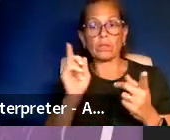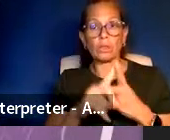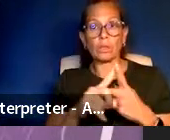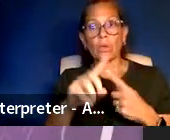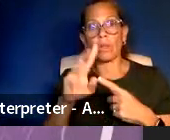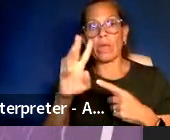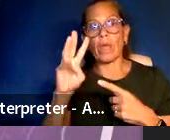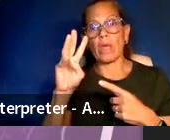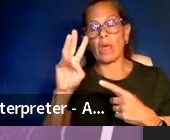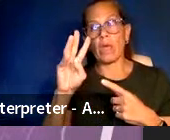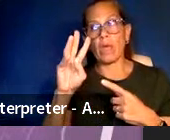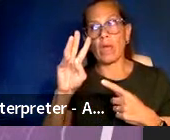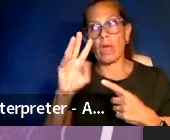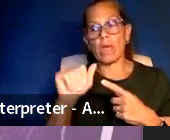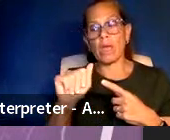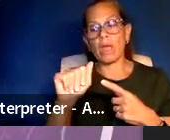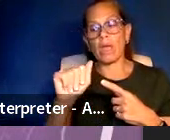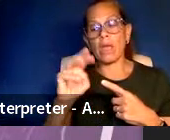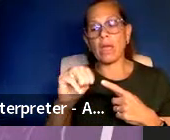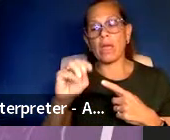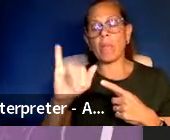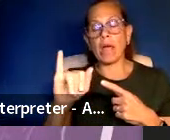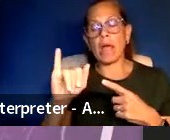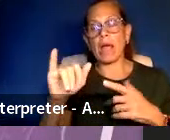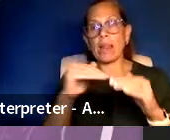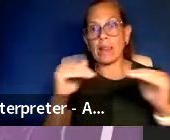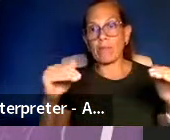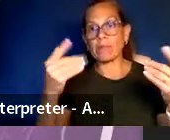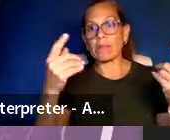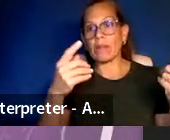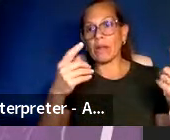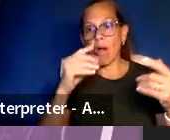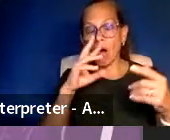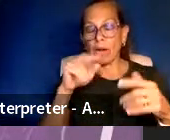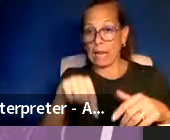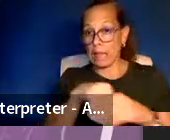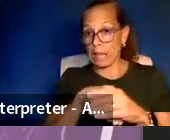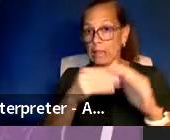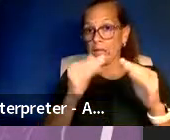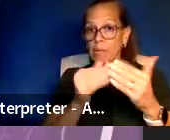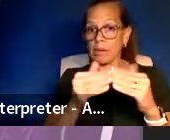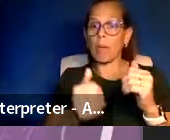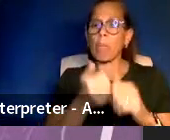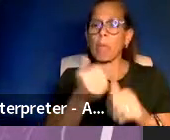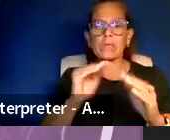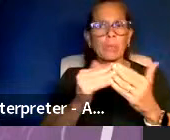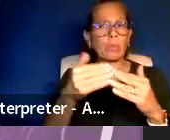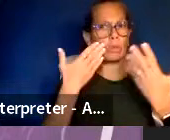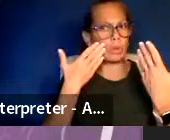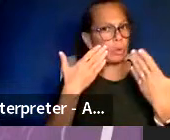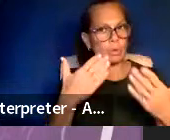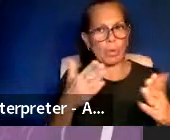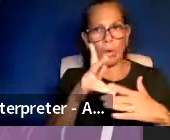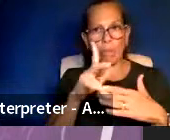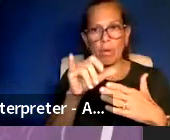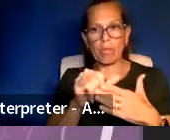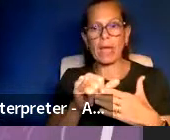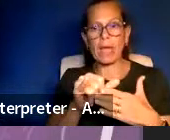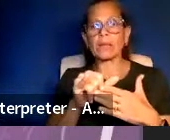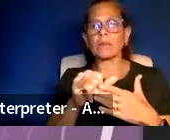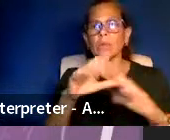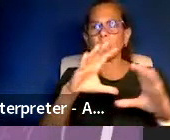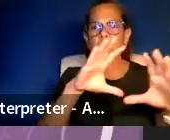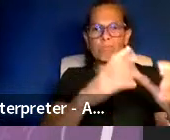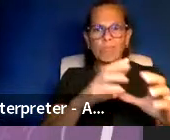the AMI levels that exist in the community. I think that's something that most of the community does not know goes into these type